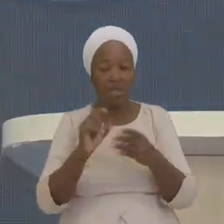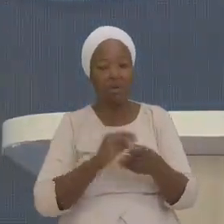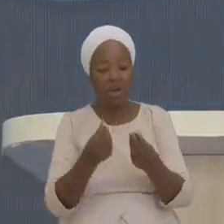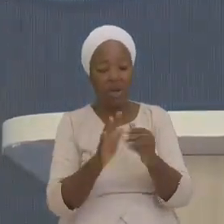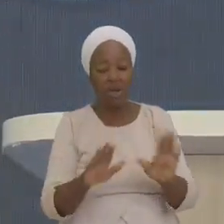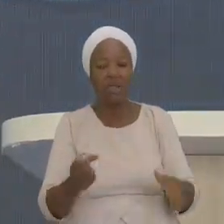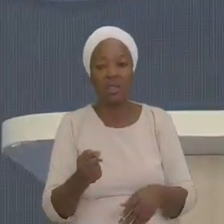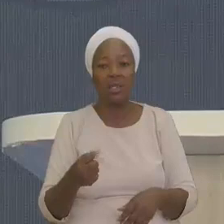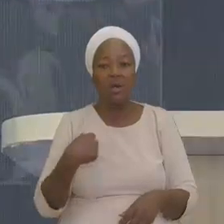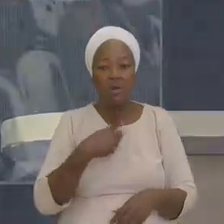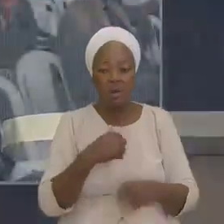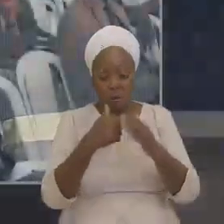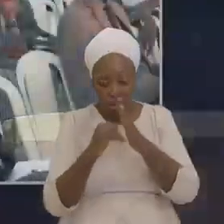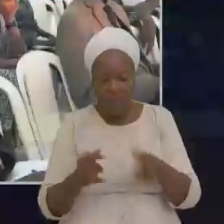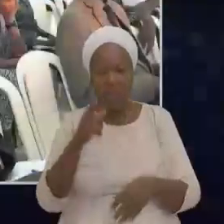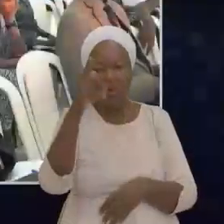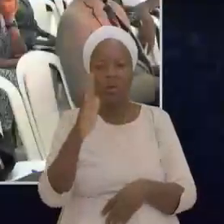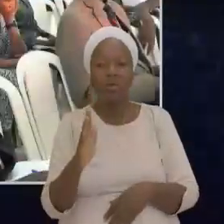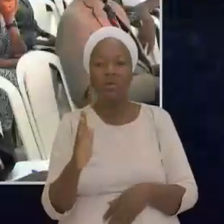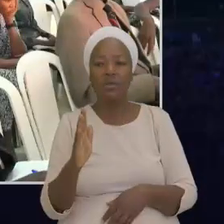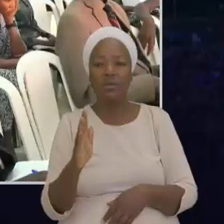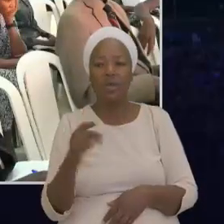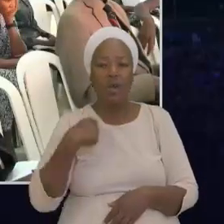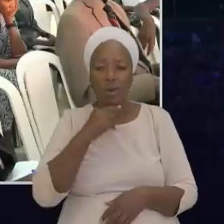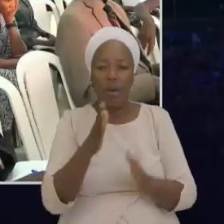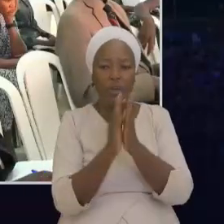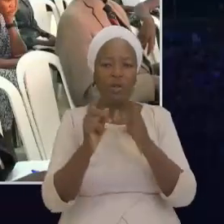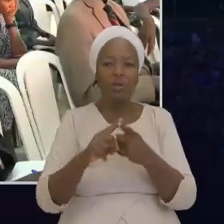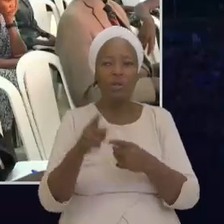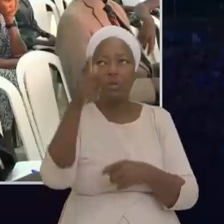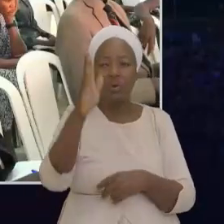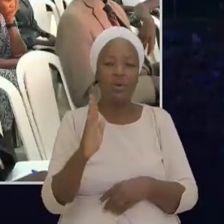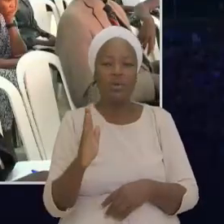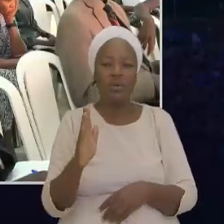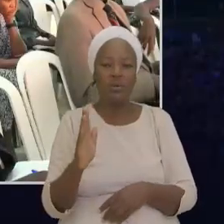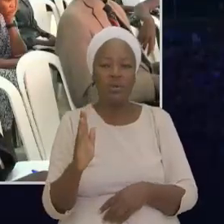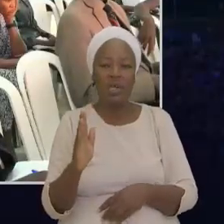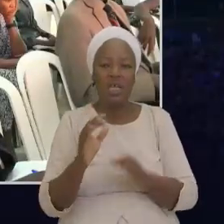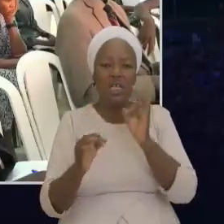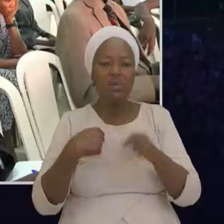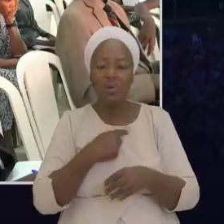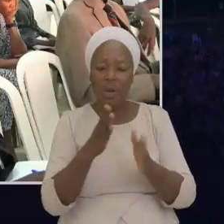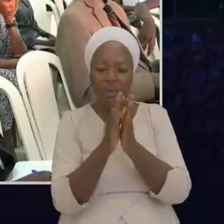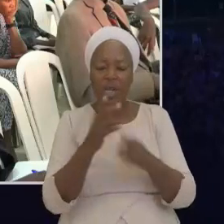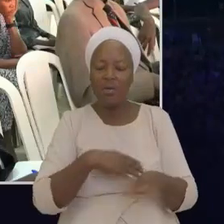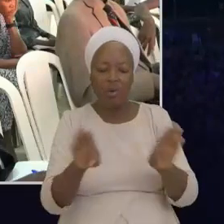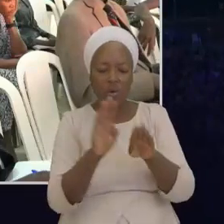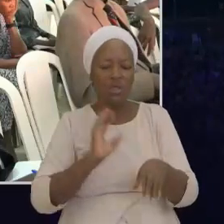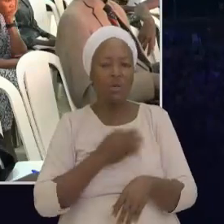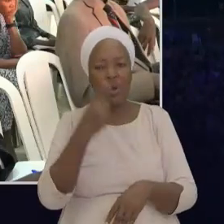We're worshiping God. We're praying to God. If we're praying and we close our